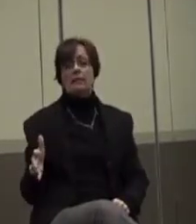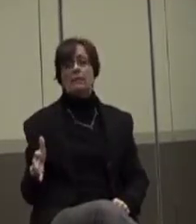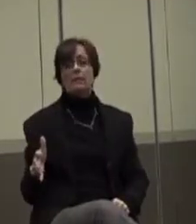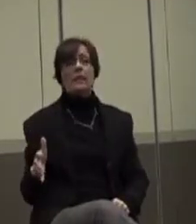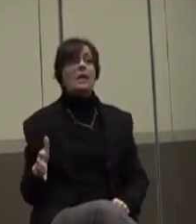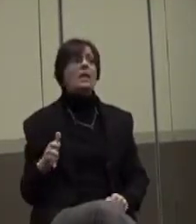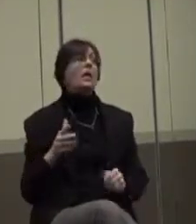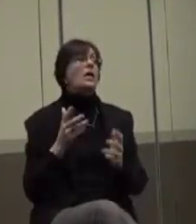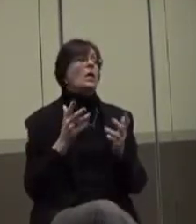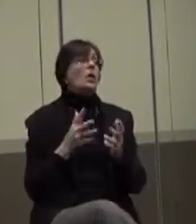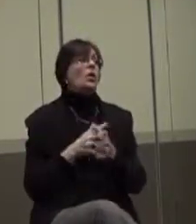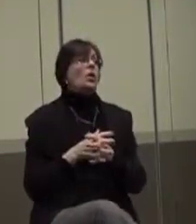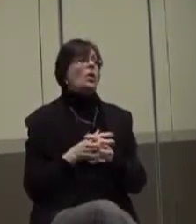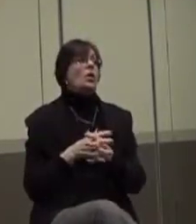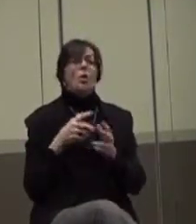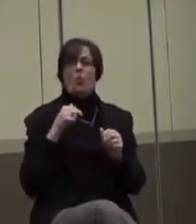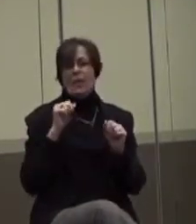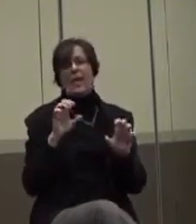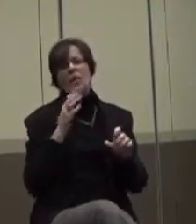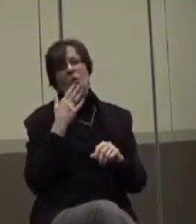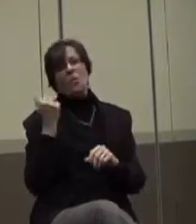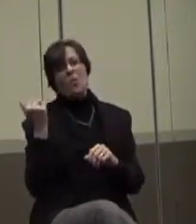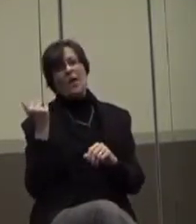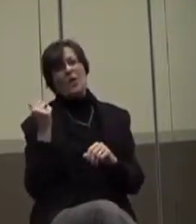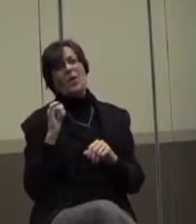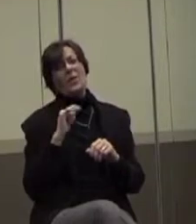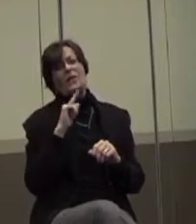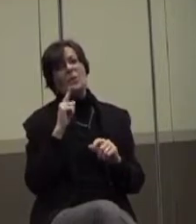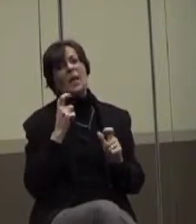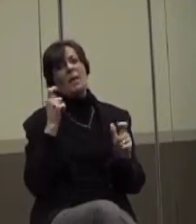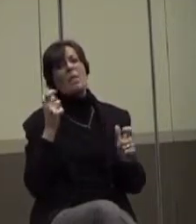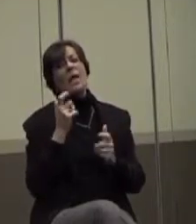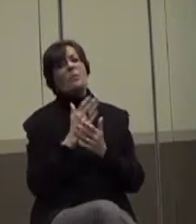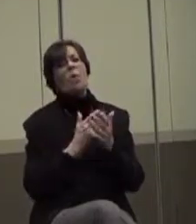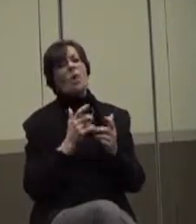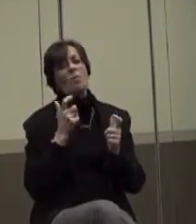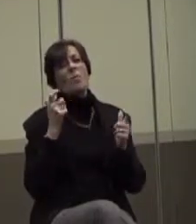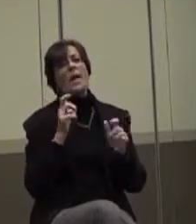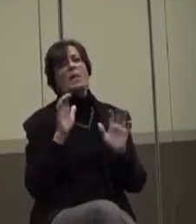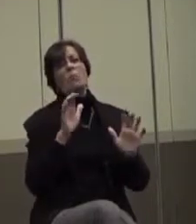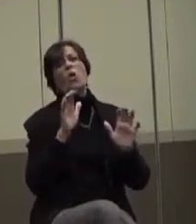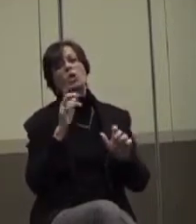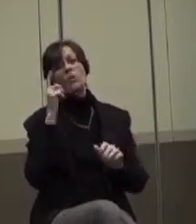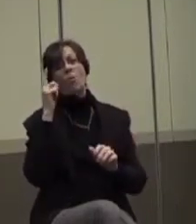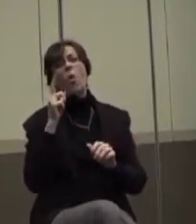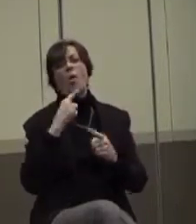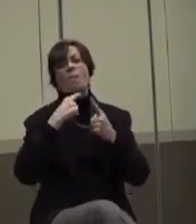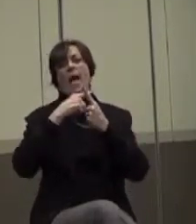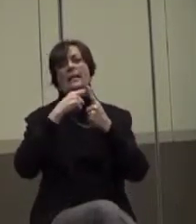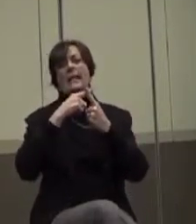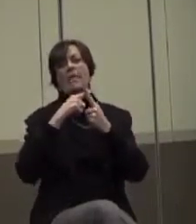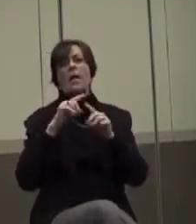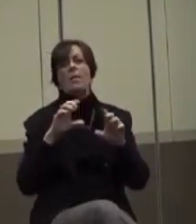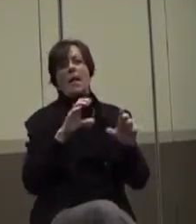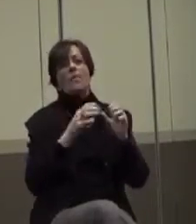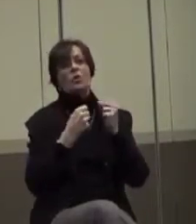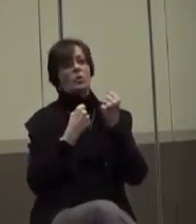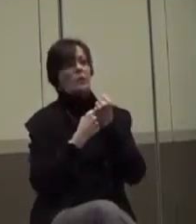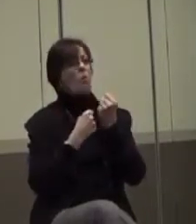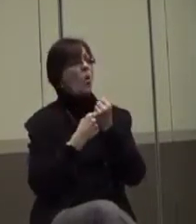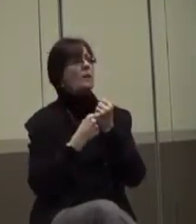All right, so we can do better than that. It's really a big part of why the big push for positive behavioral intervention supports. Anything else you're picking up from Amy